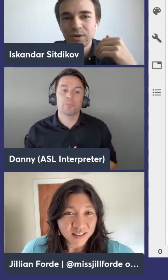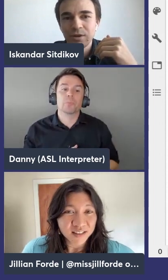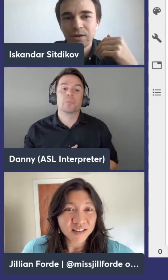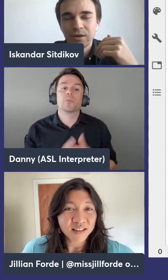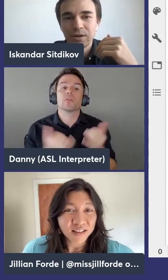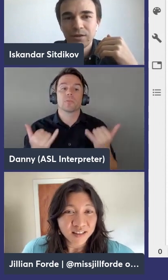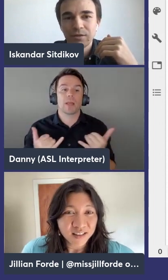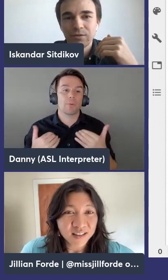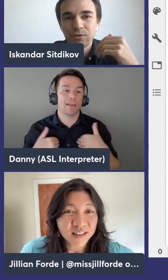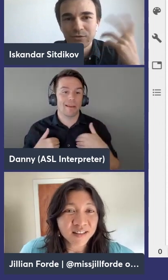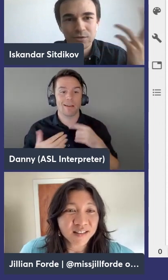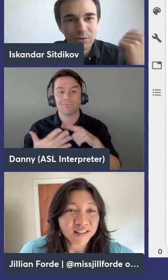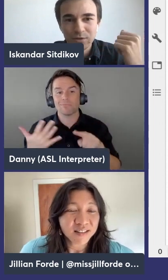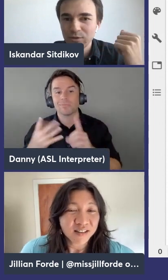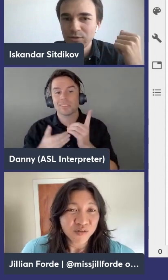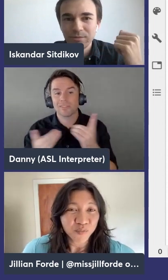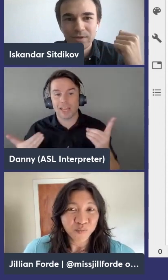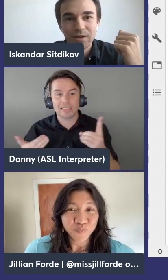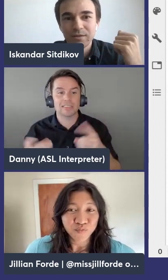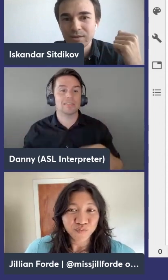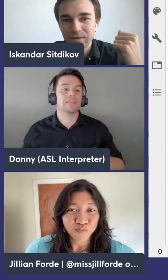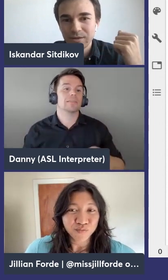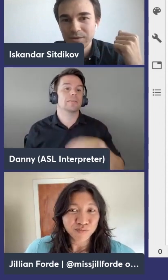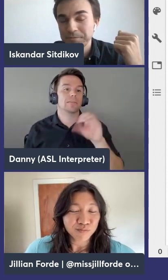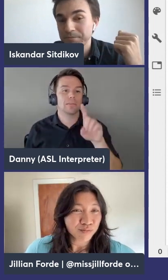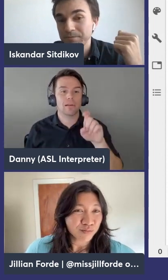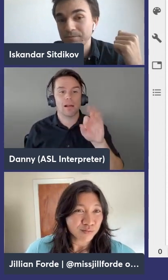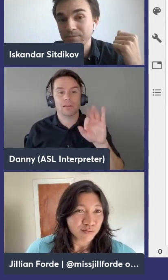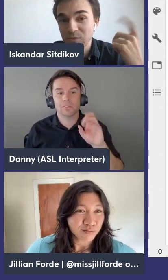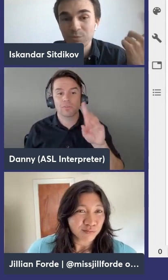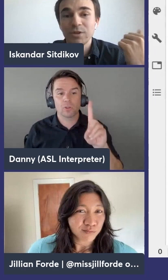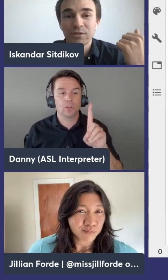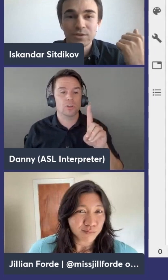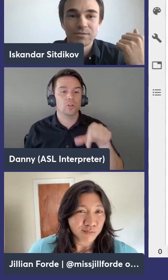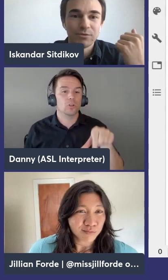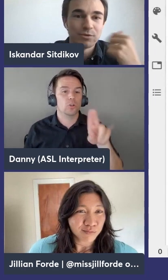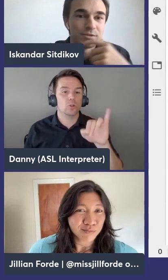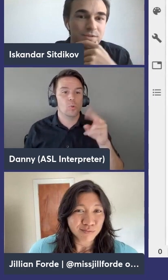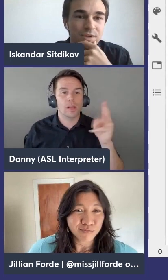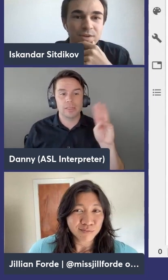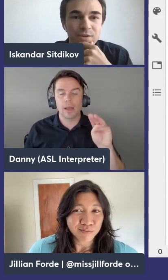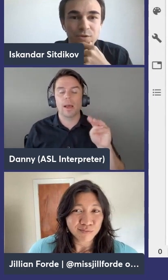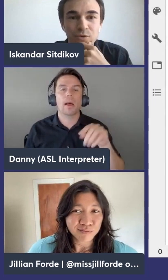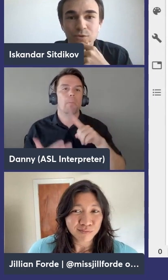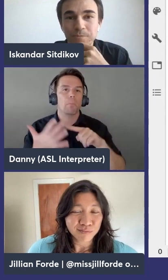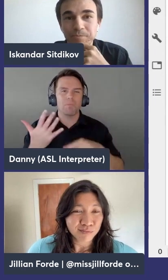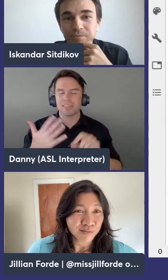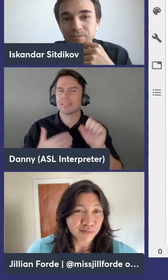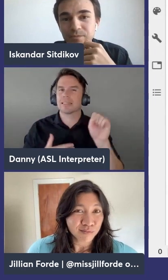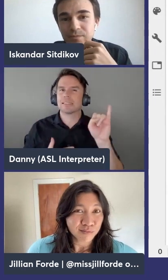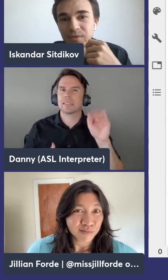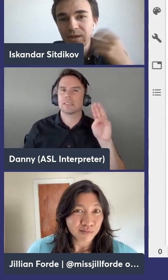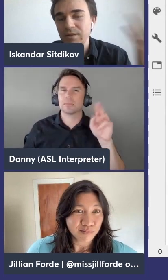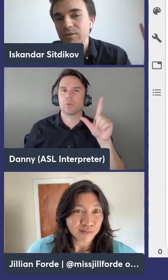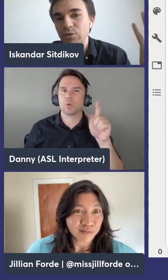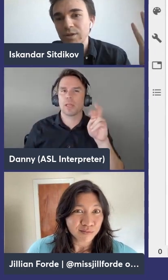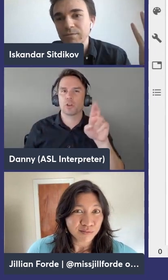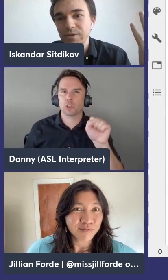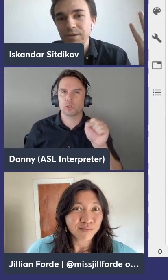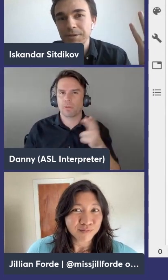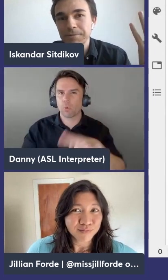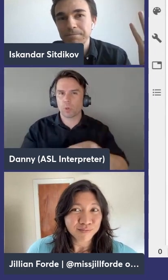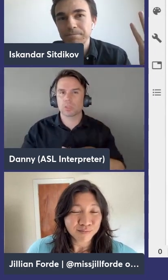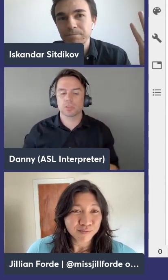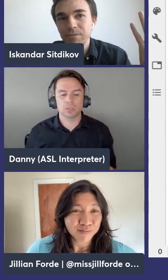INQ, Oxford Quantum, and simulators, of course. So again, you